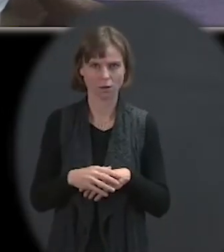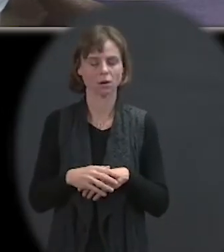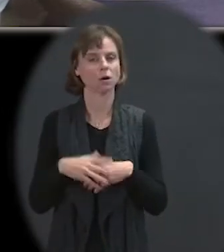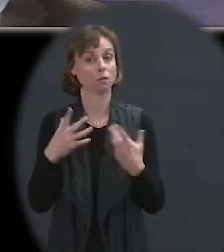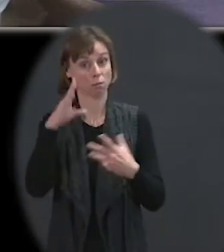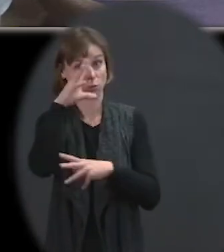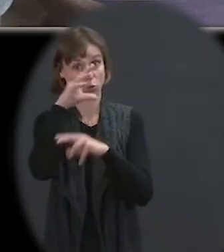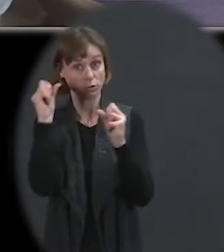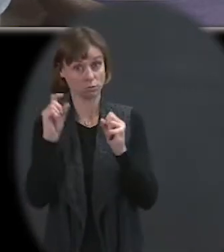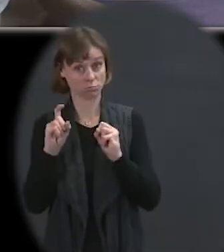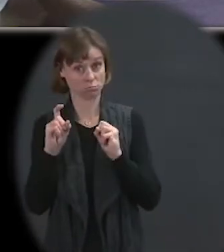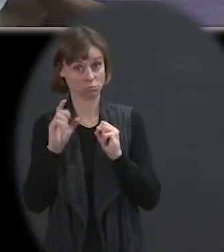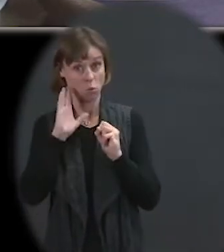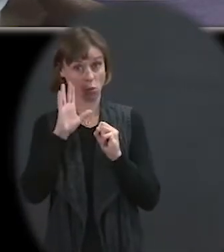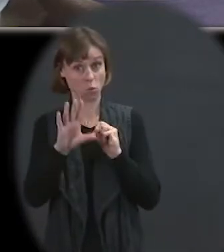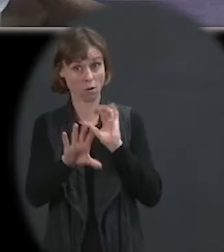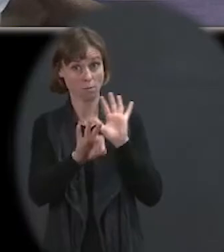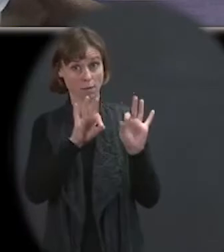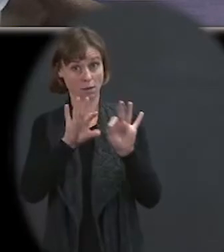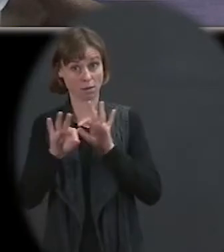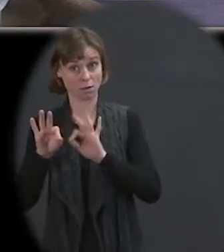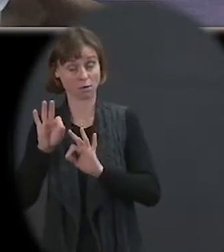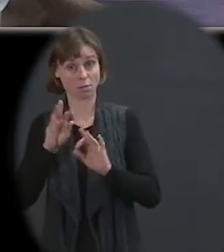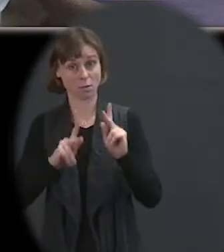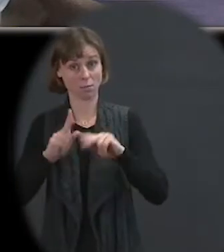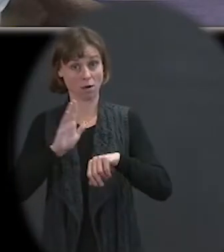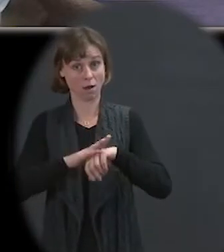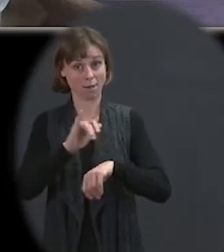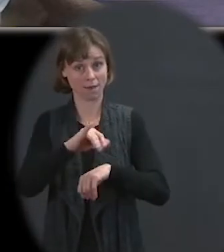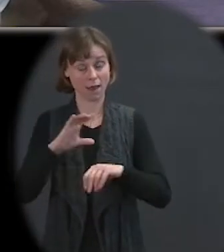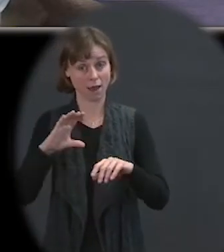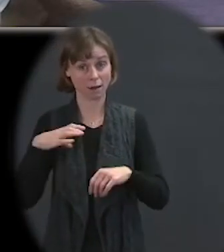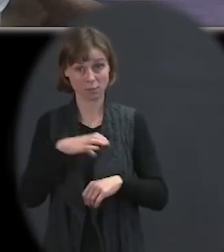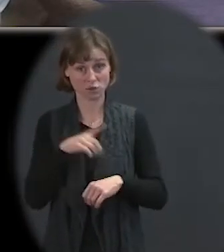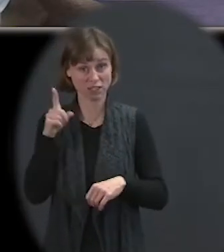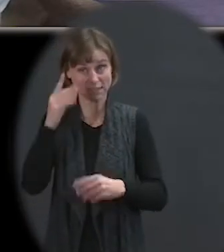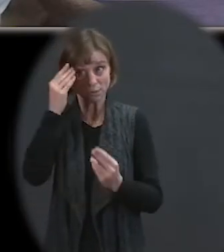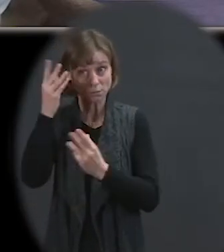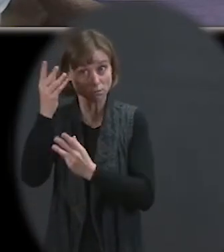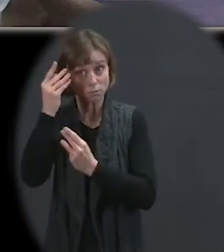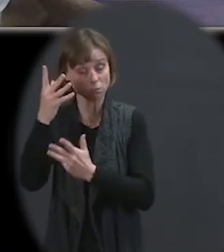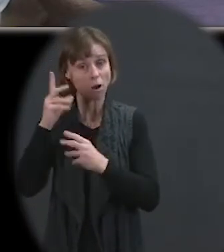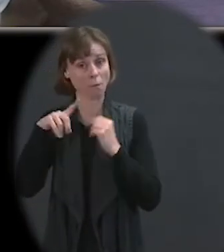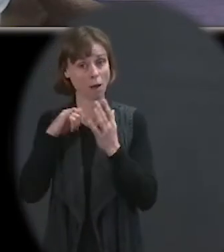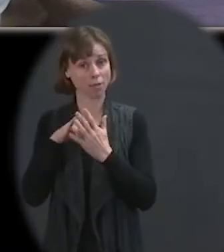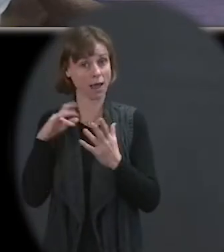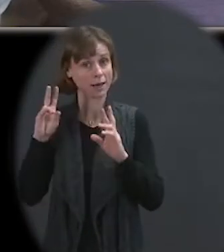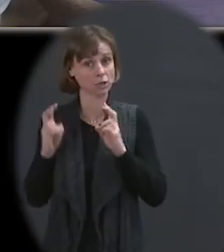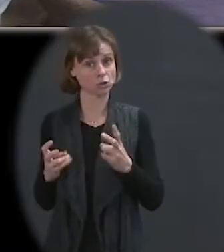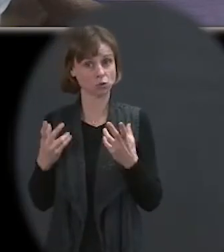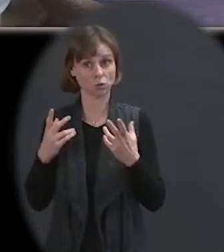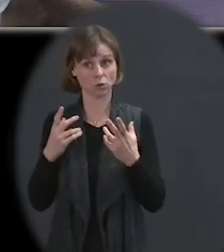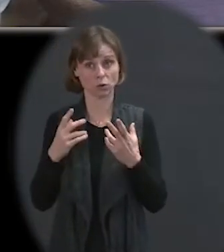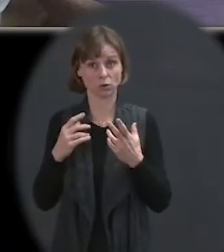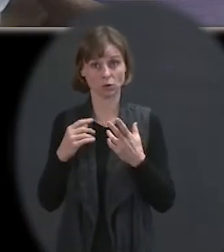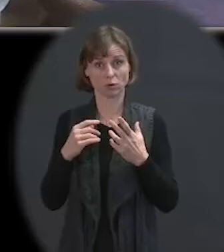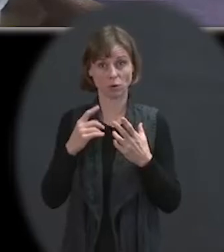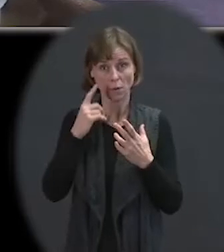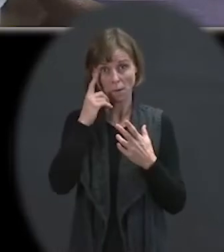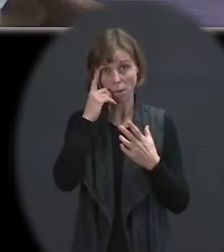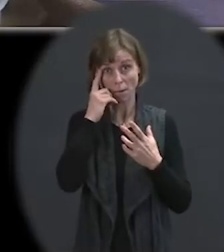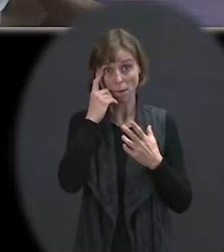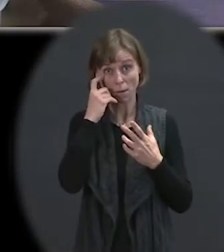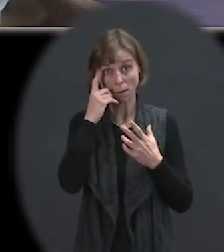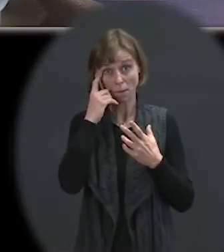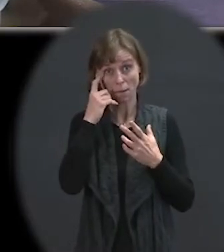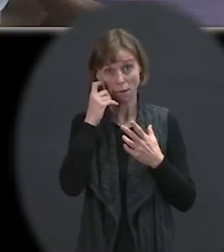planning on appointing anyone to that commission, if he's been briefed on this issue, and if that thought of it being set up outside of the Defense Department is top